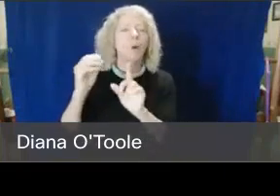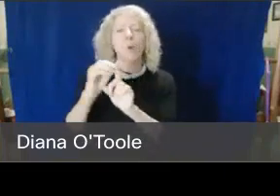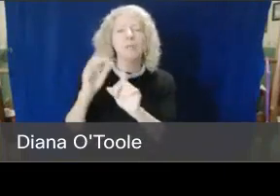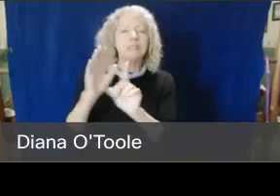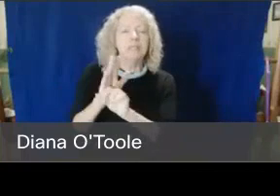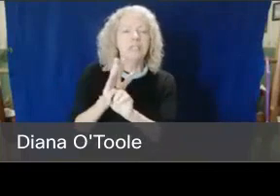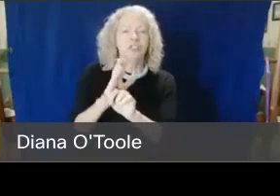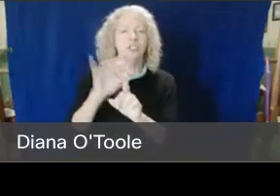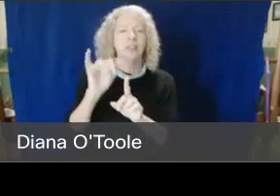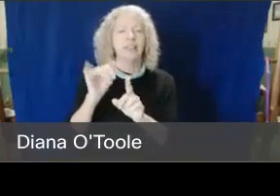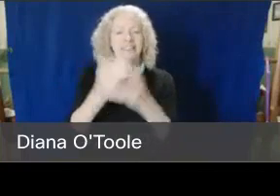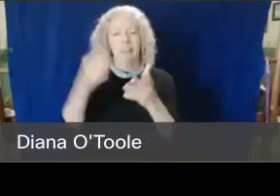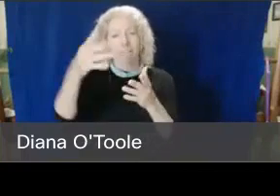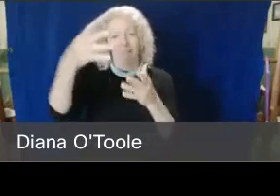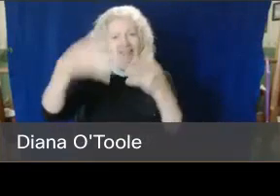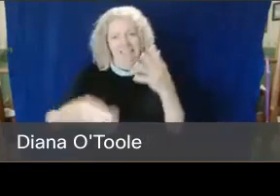support the institution.